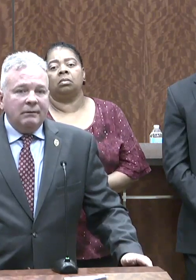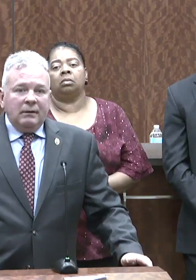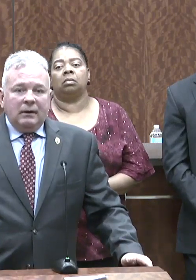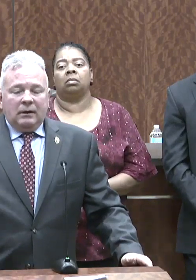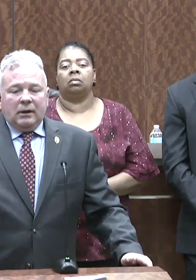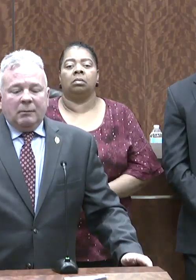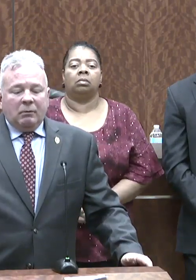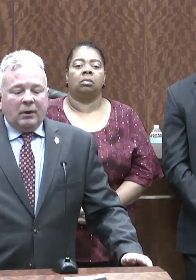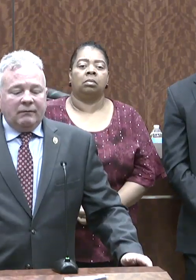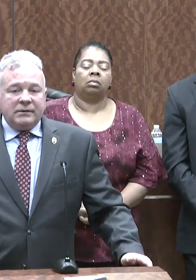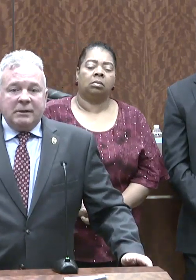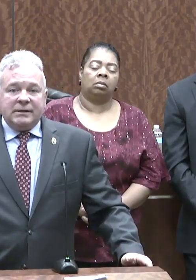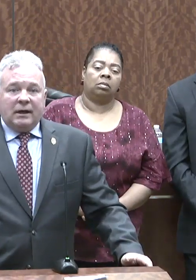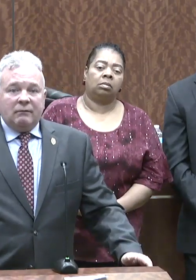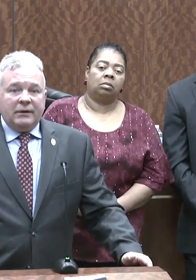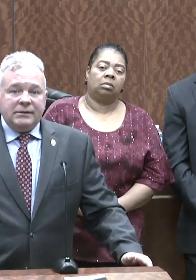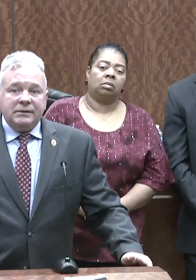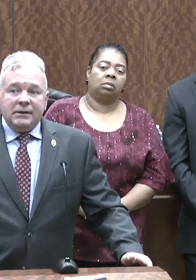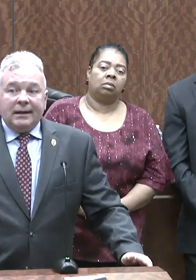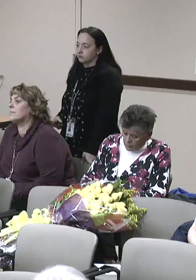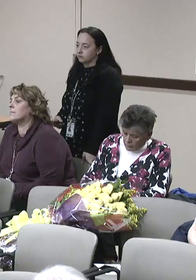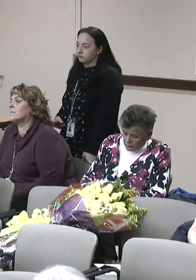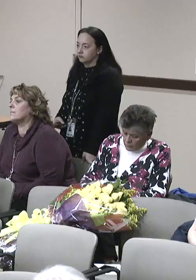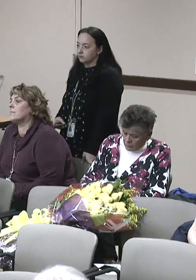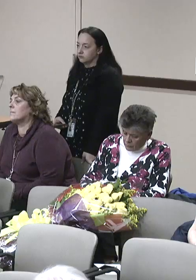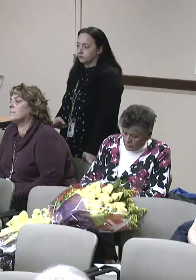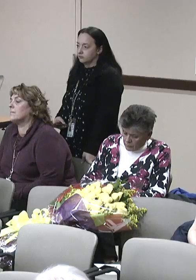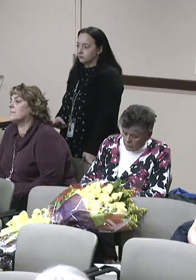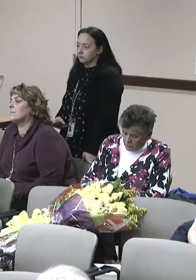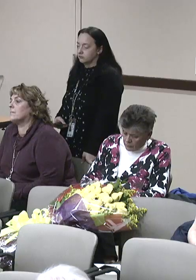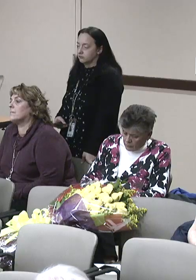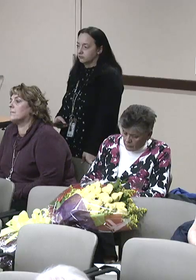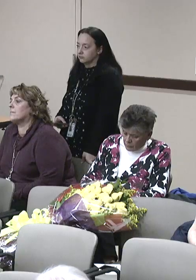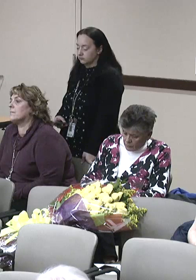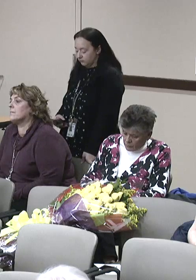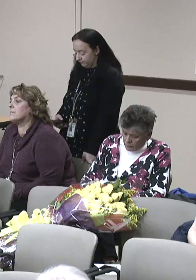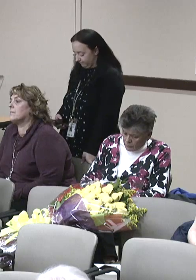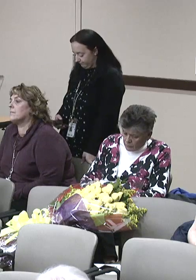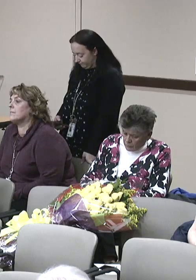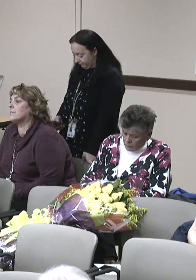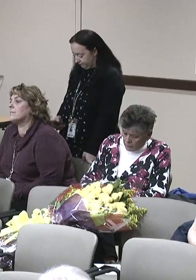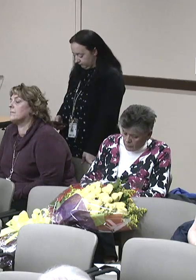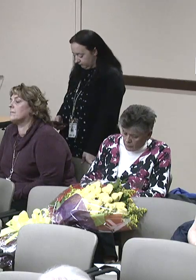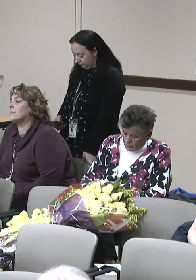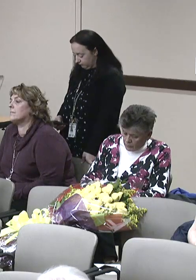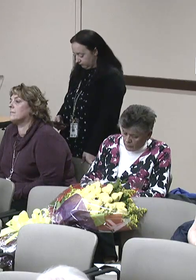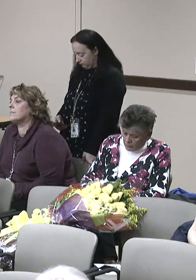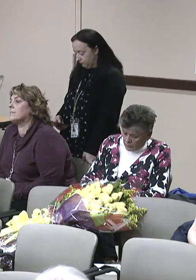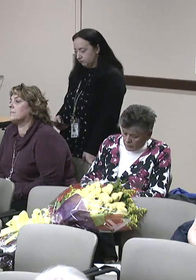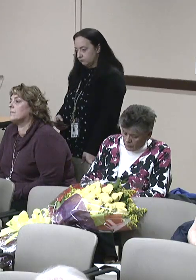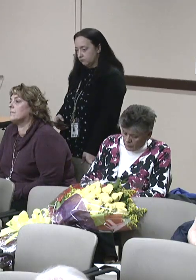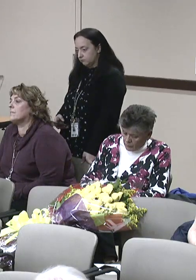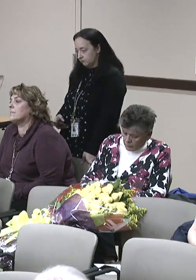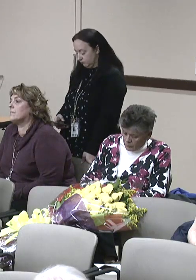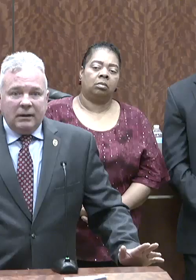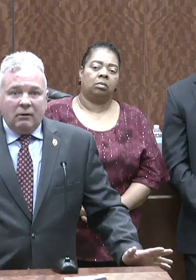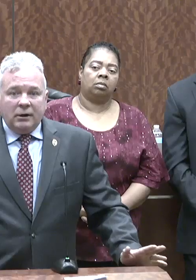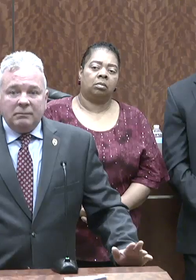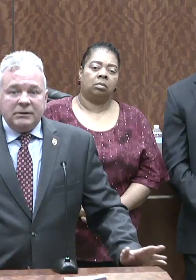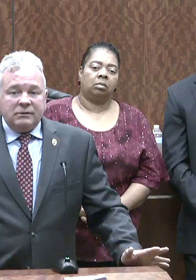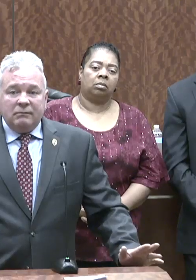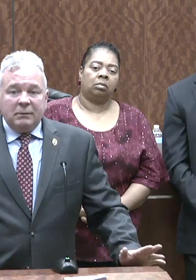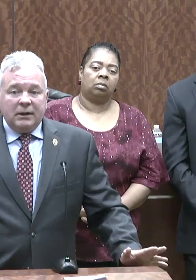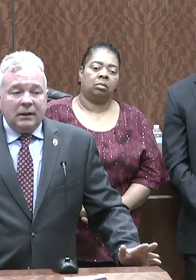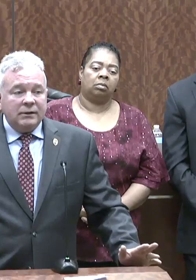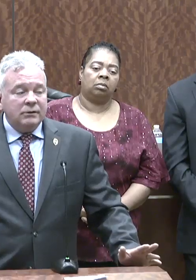with you. You know, my wife has made sacrifices that I didn't even expect her to take and to accept. There's never been any